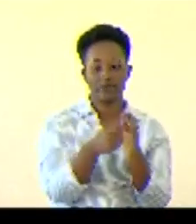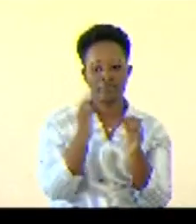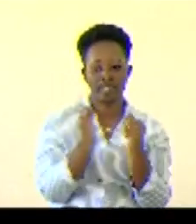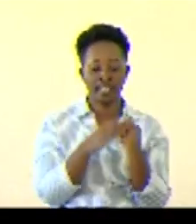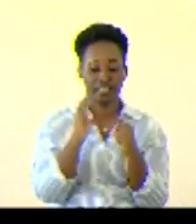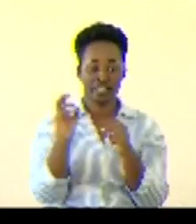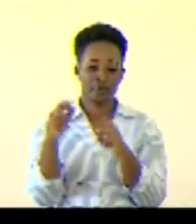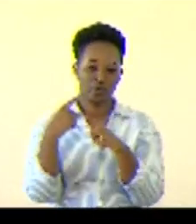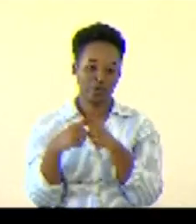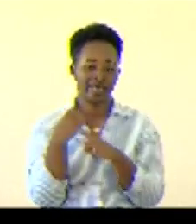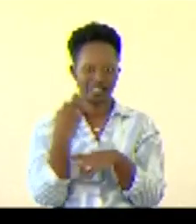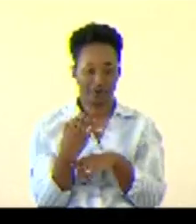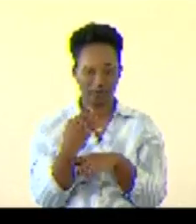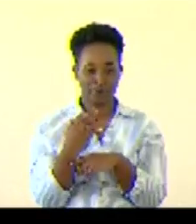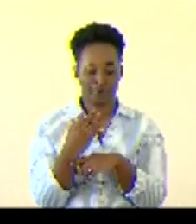1,800 times 3.